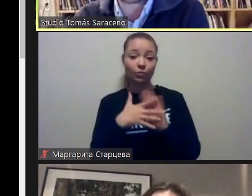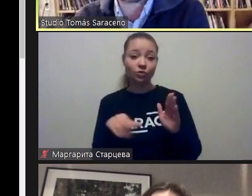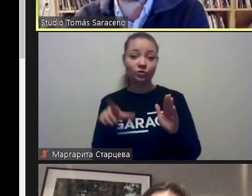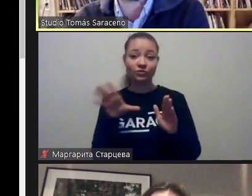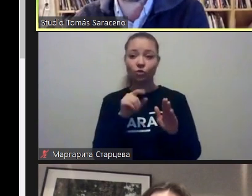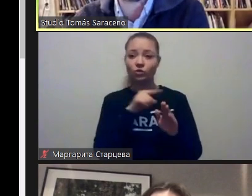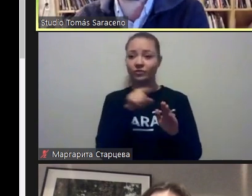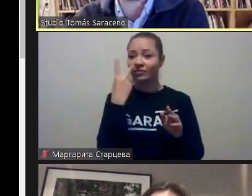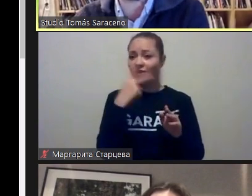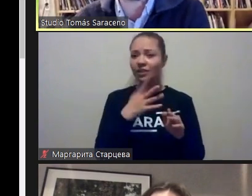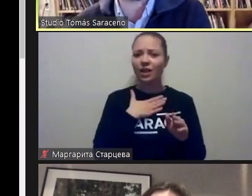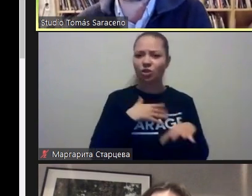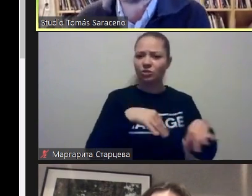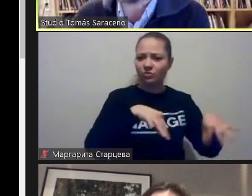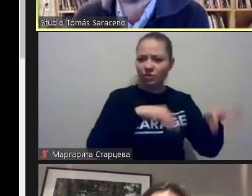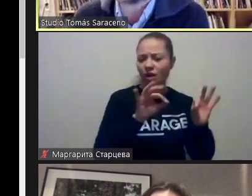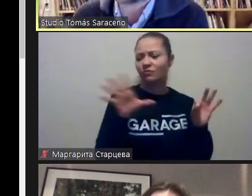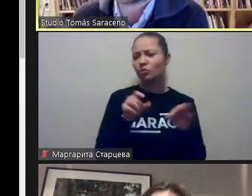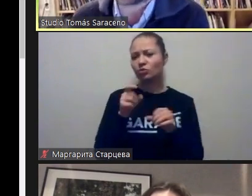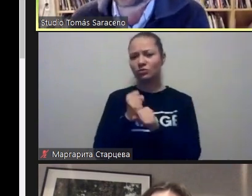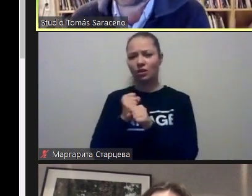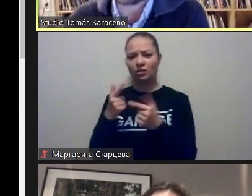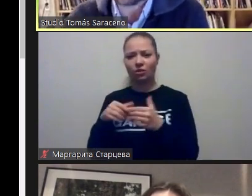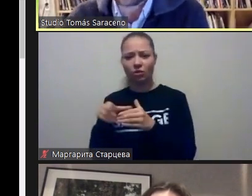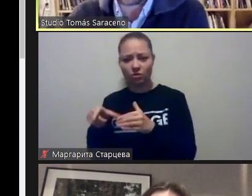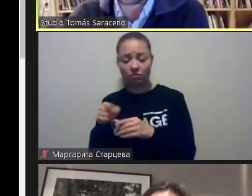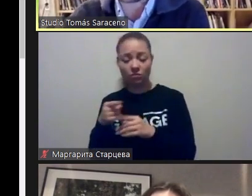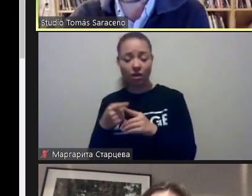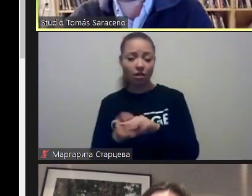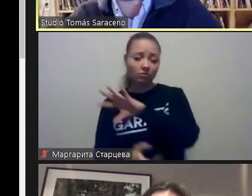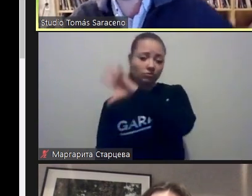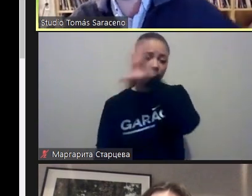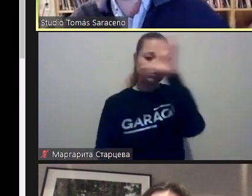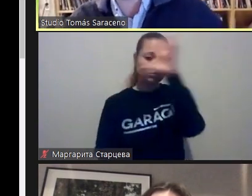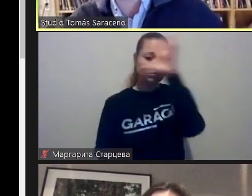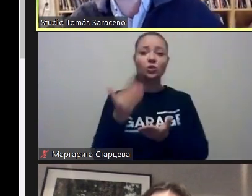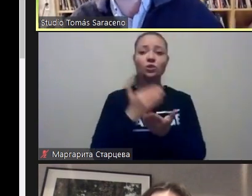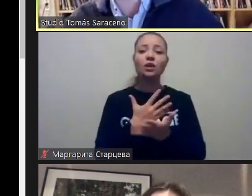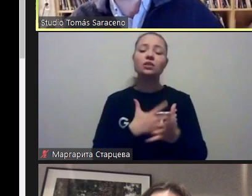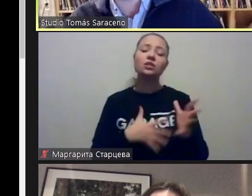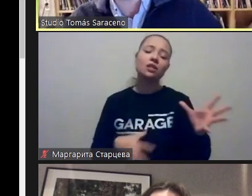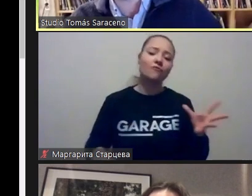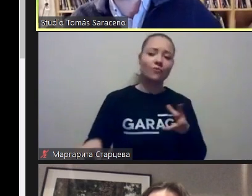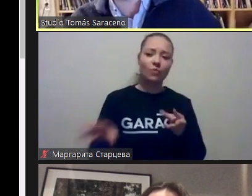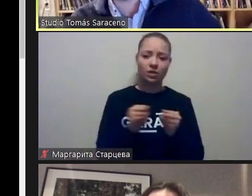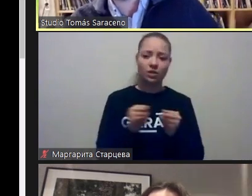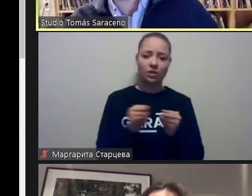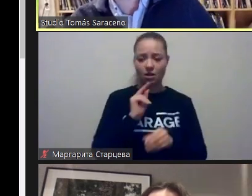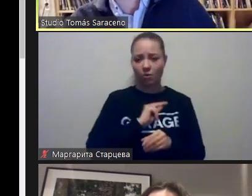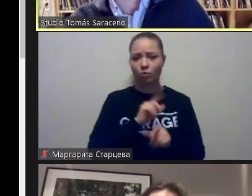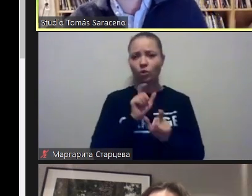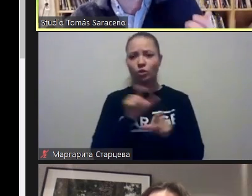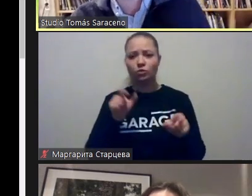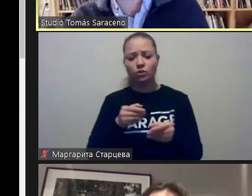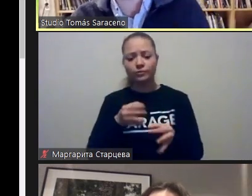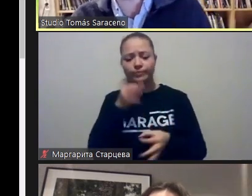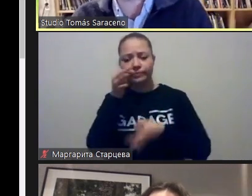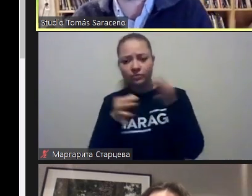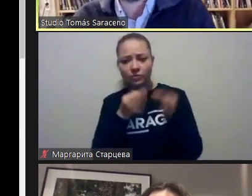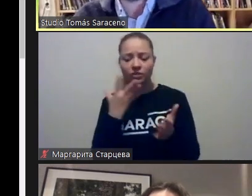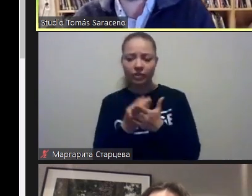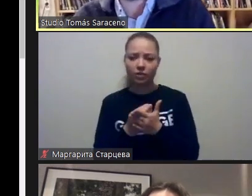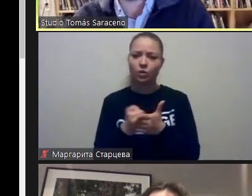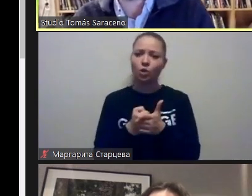co-share. And this it's a community which is quite alive. And then whatever aspect you think so, you might be more